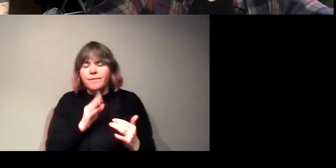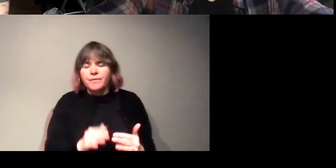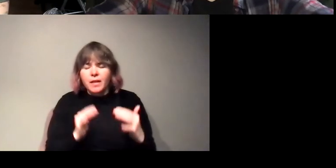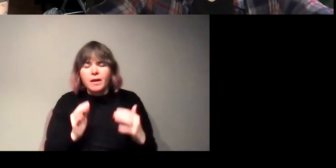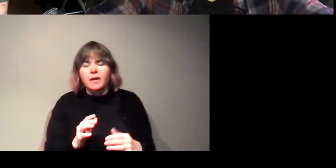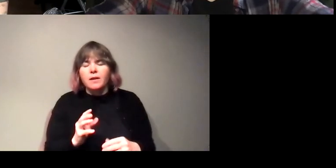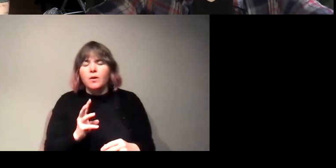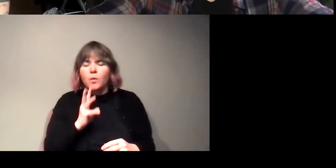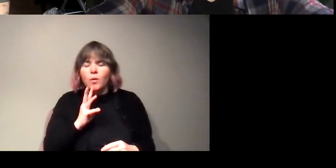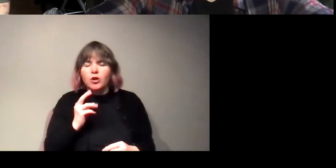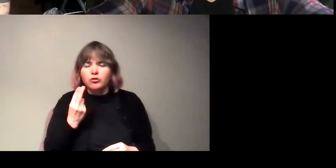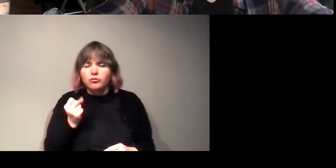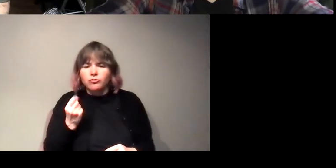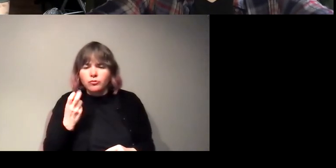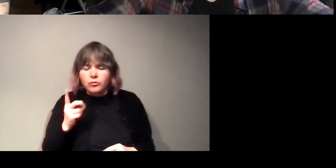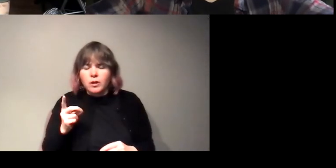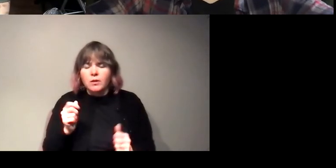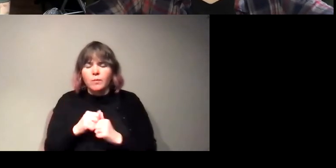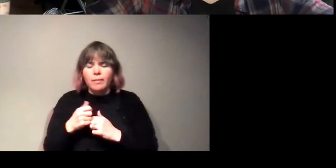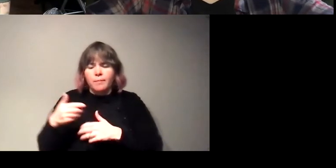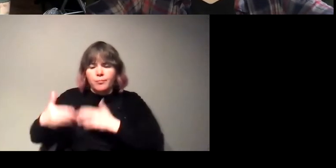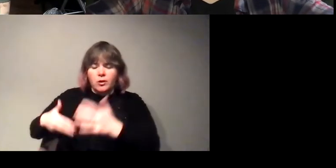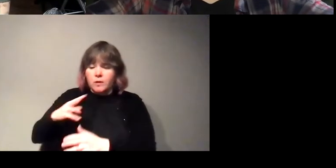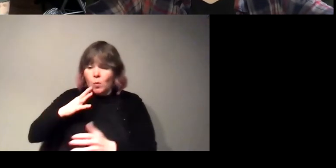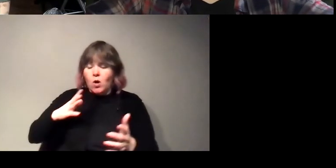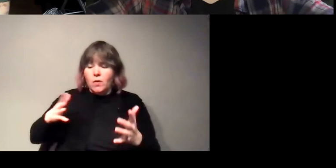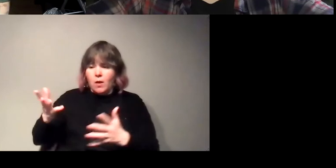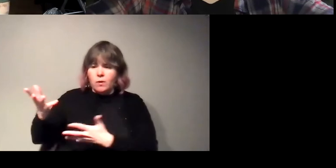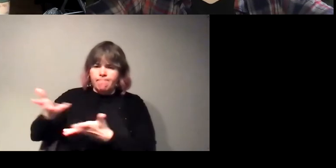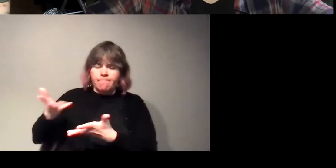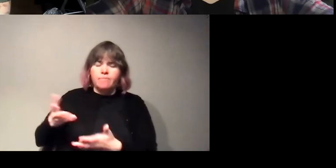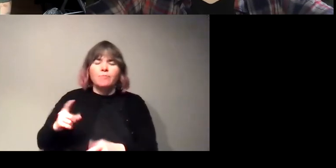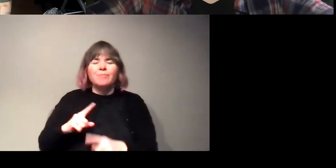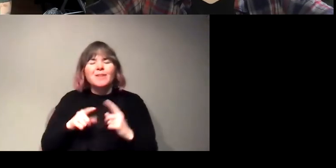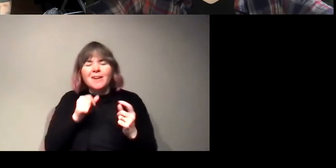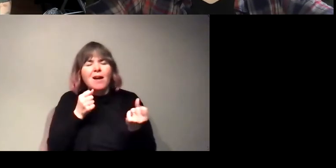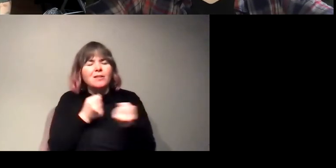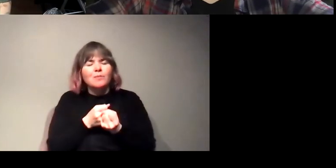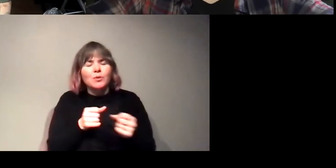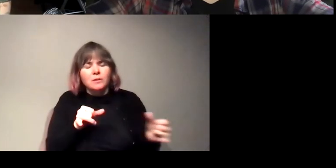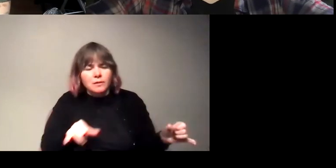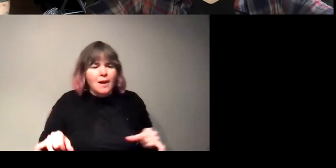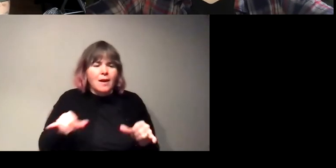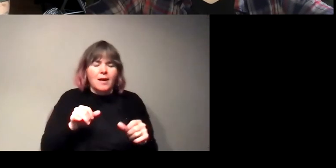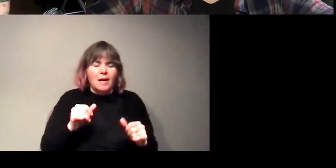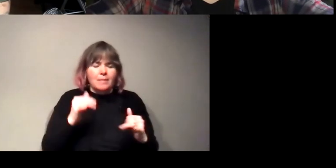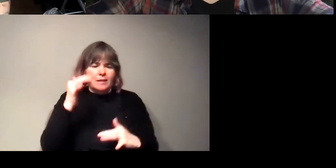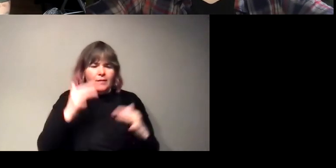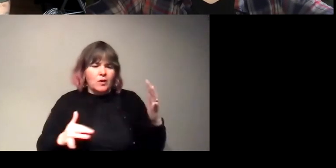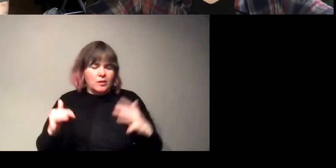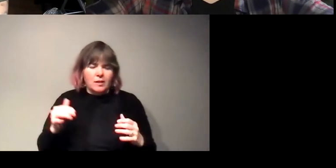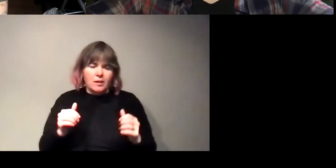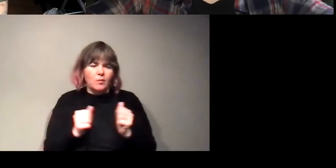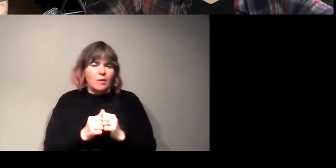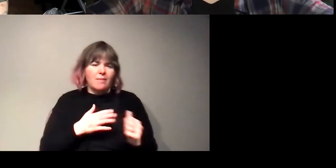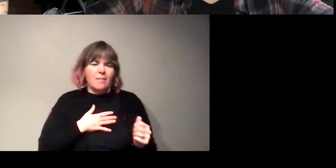manage water processing and stuff like that. But it doesn't quite support the same diversity of life that a connected prairie is.